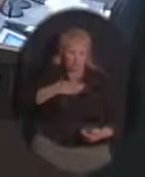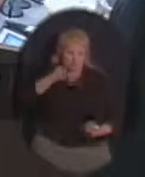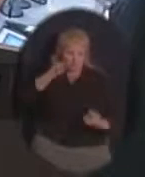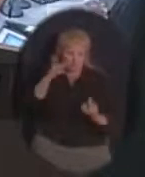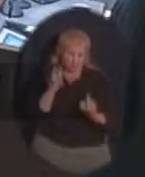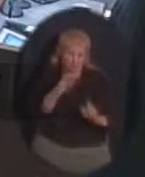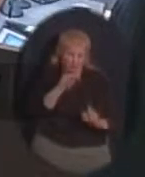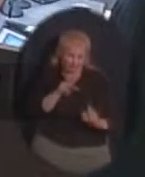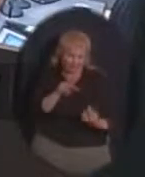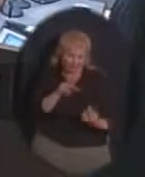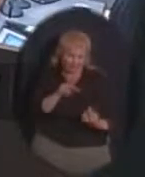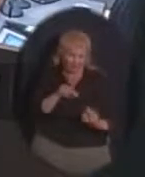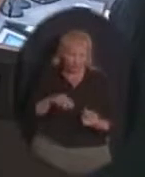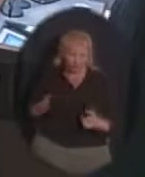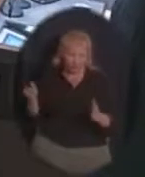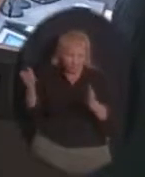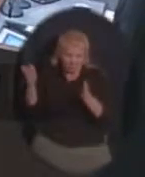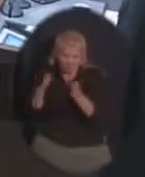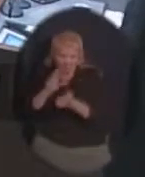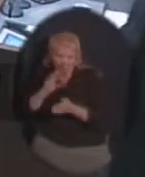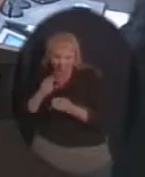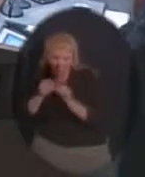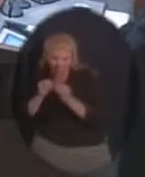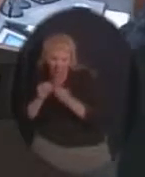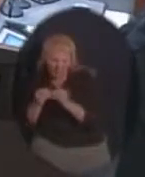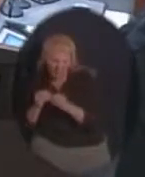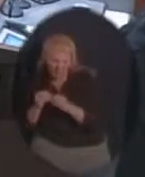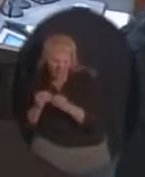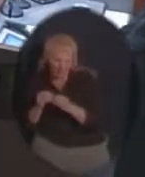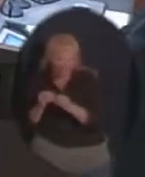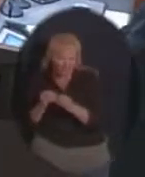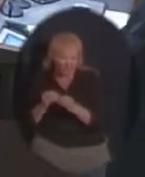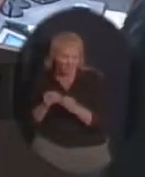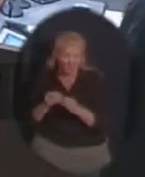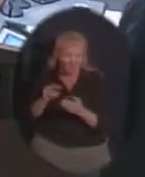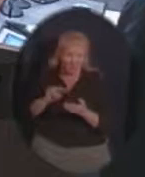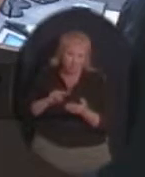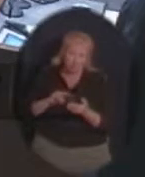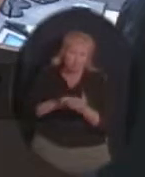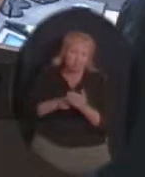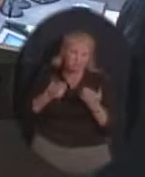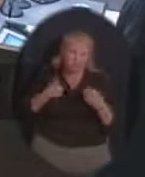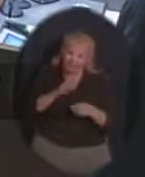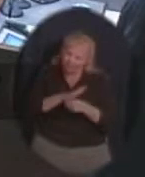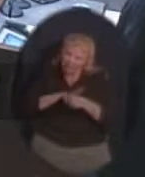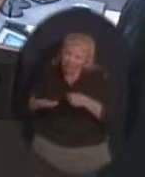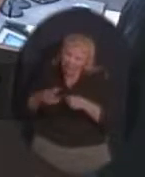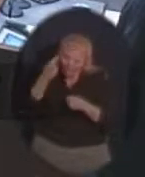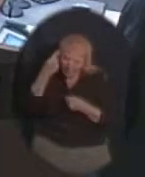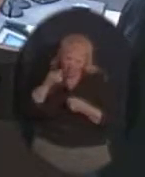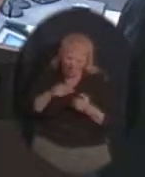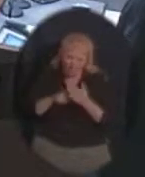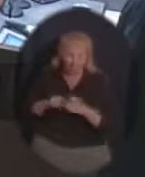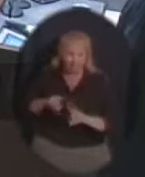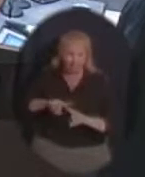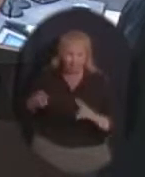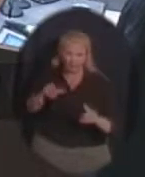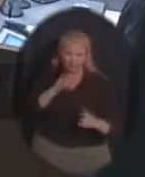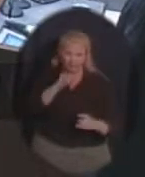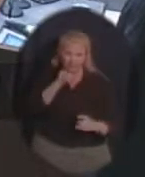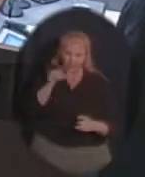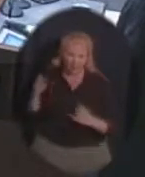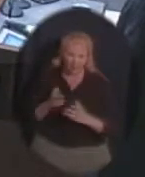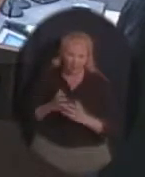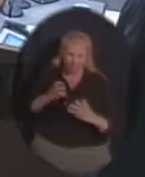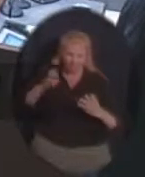that gives us enough for a pilot, but does not take this so far that it would be hard to